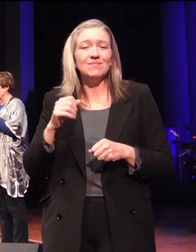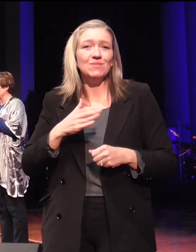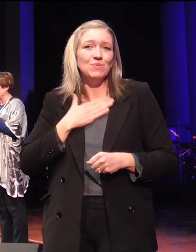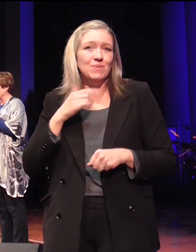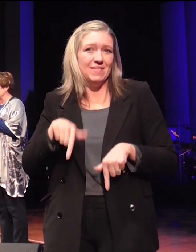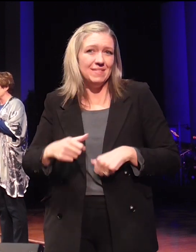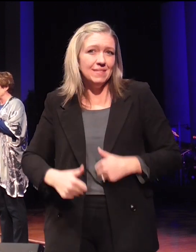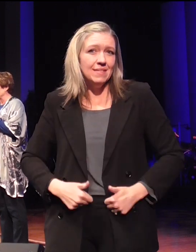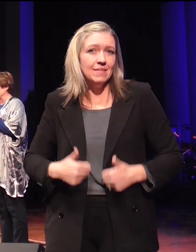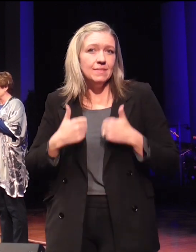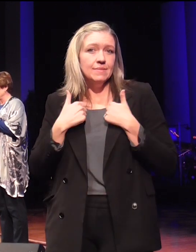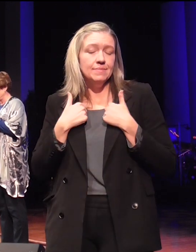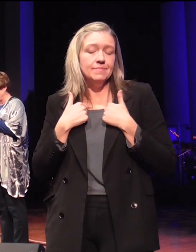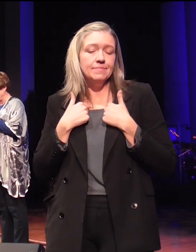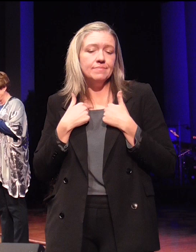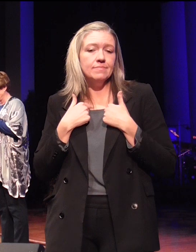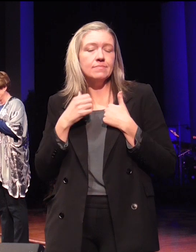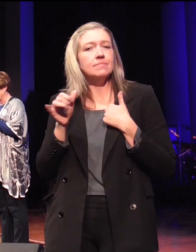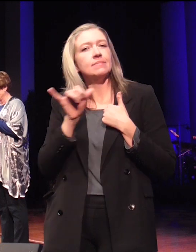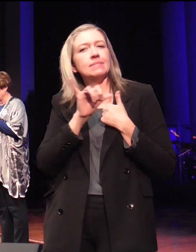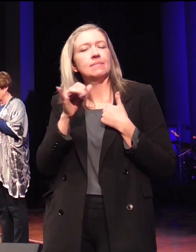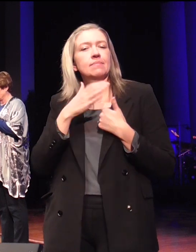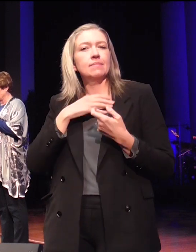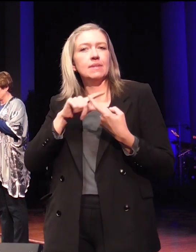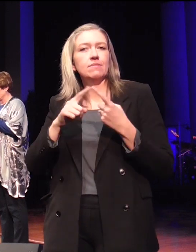Just as my friend Millie,